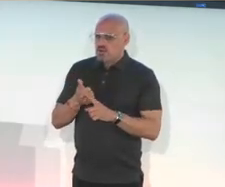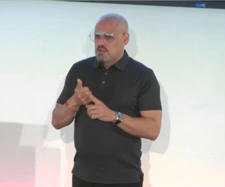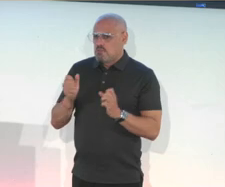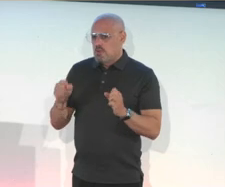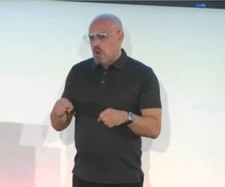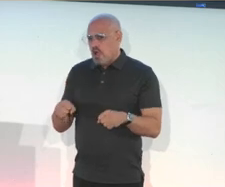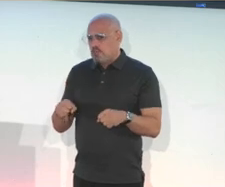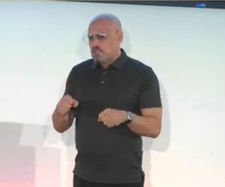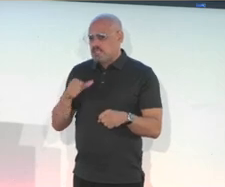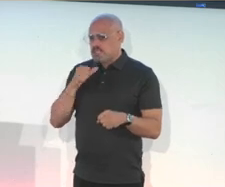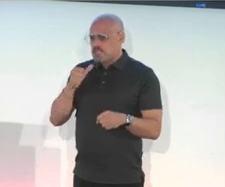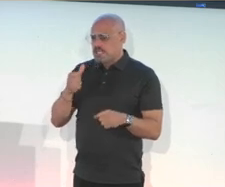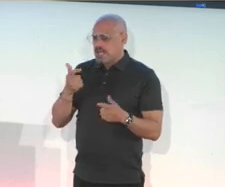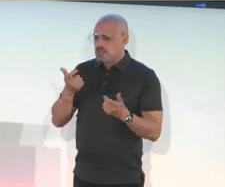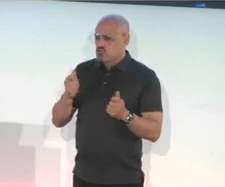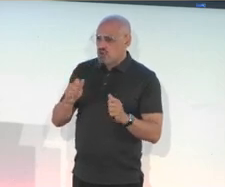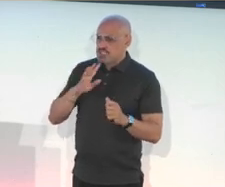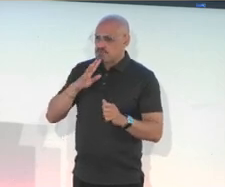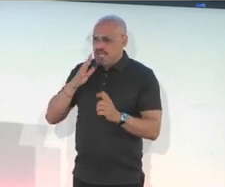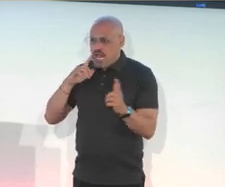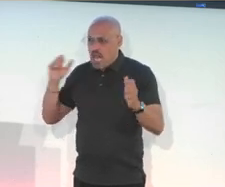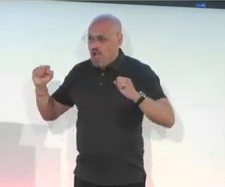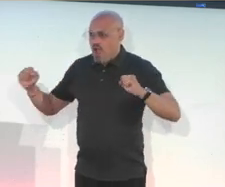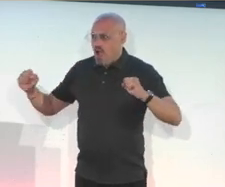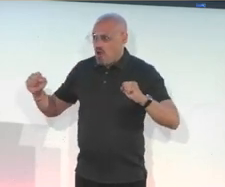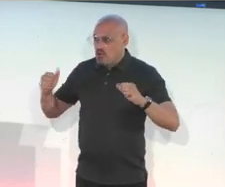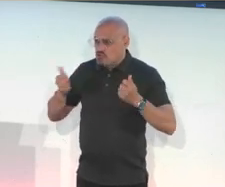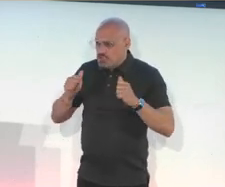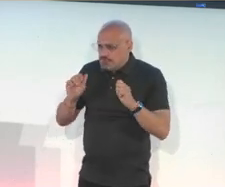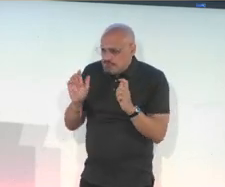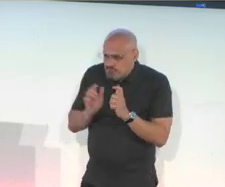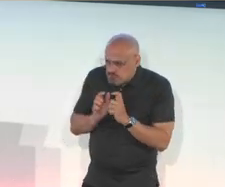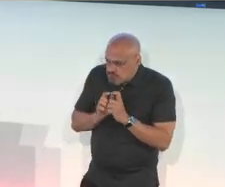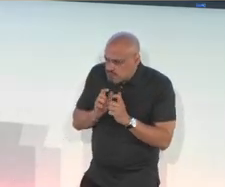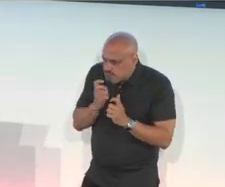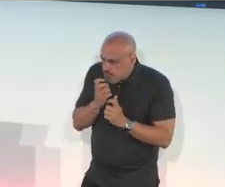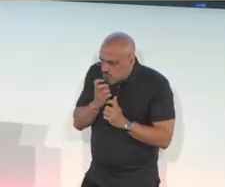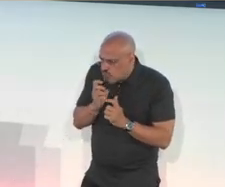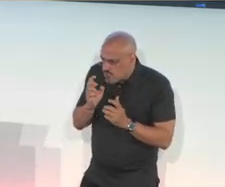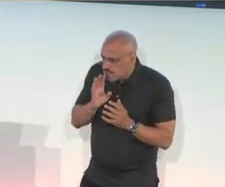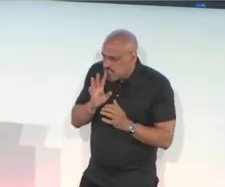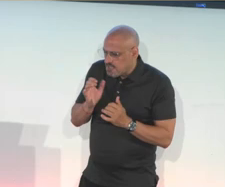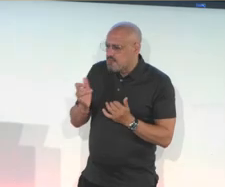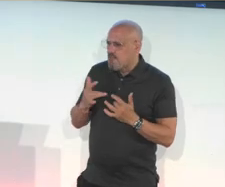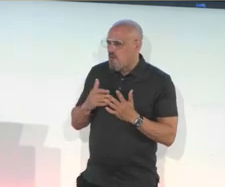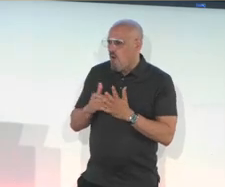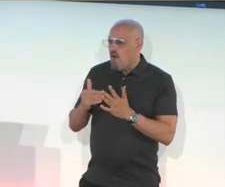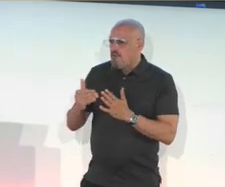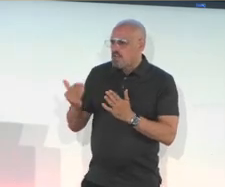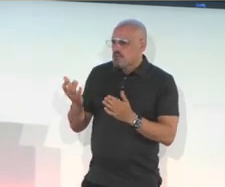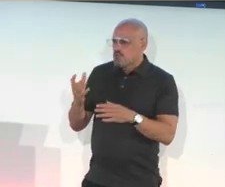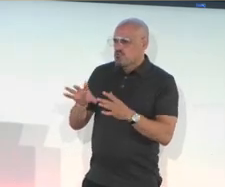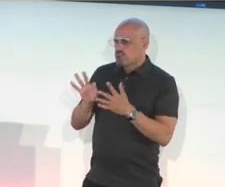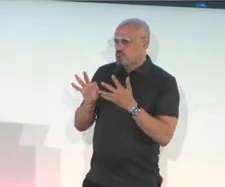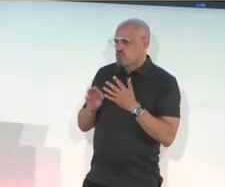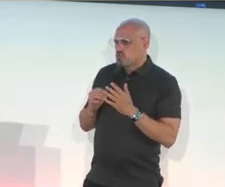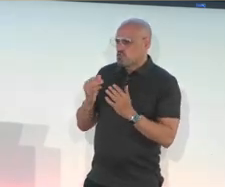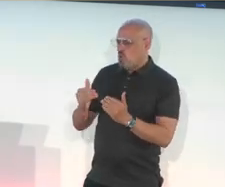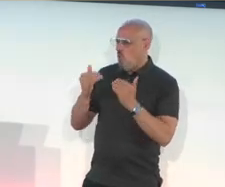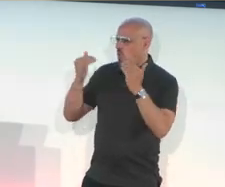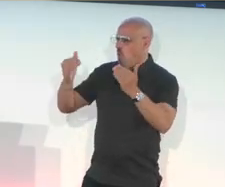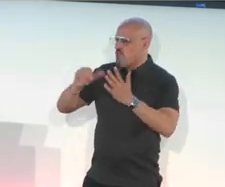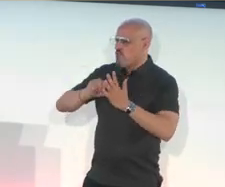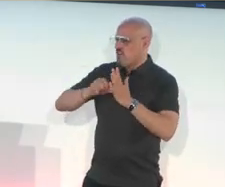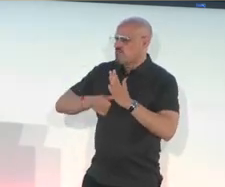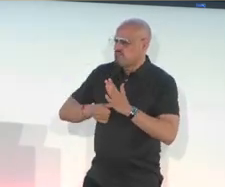perhaps not trying to speak out loud but kind of lip speaking in that vein, which they... Oftentimes, humans will over-accentuate their